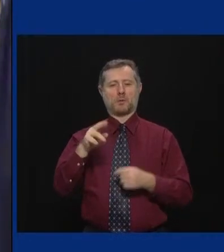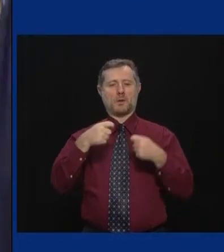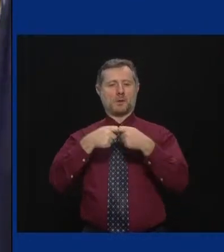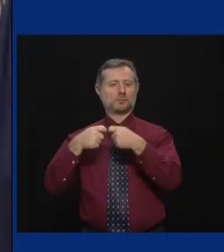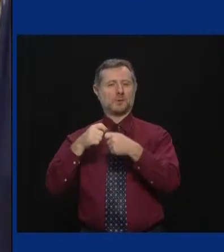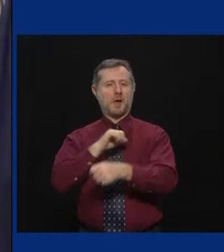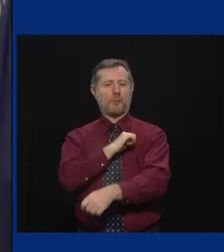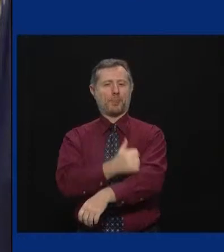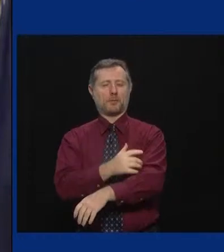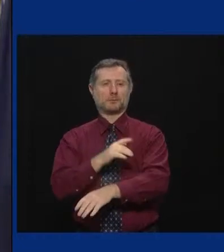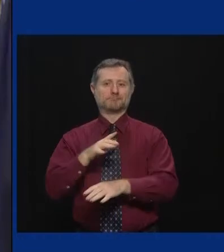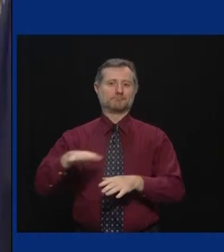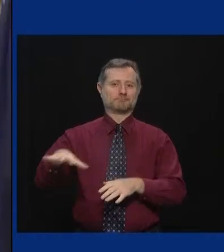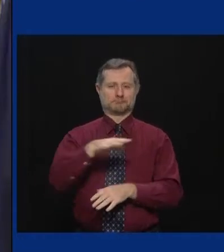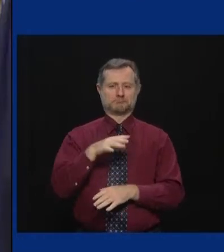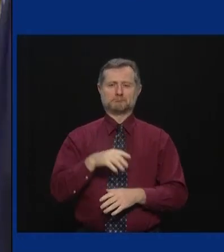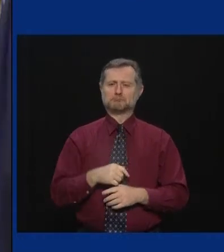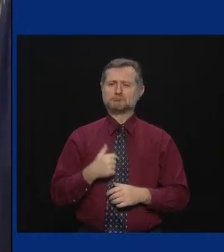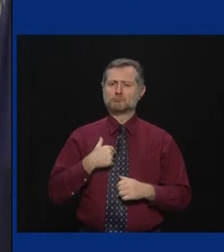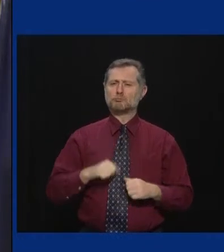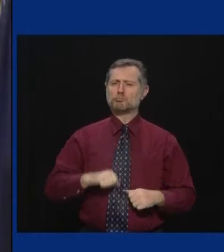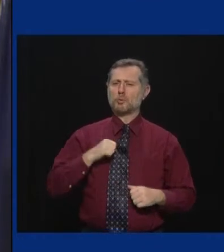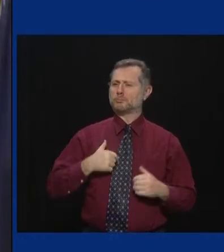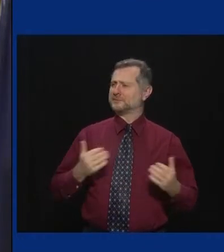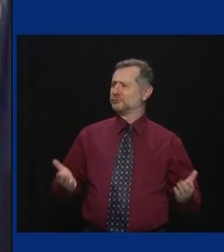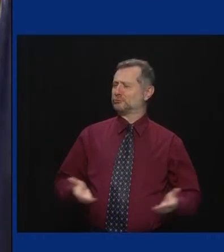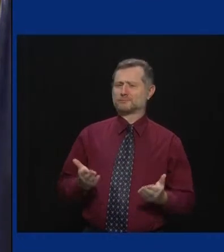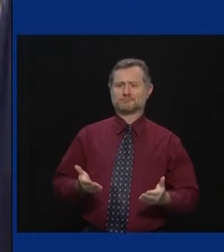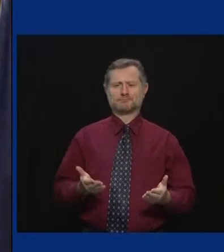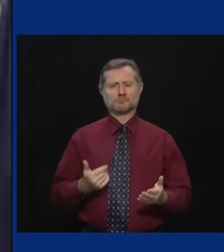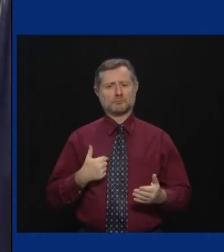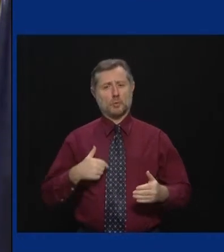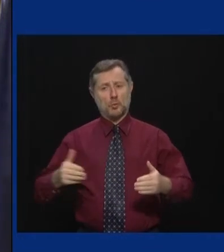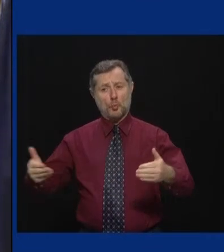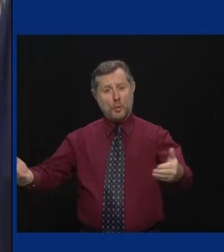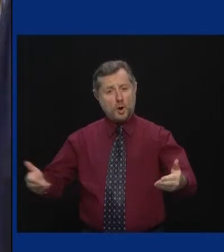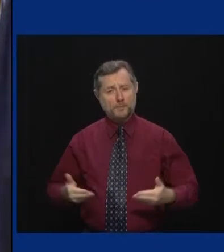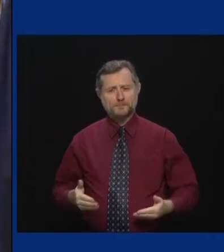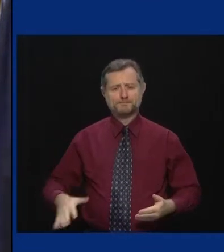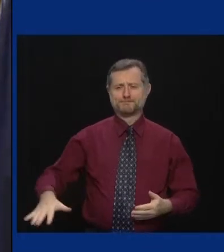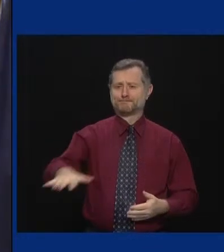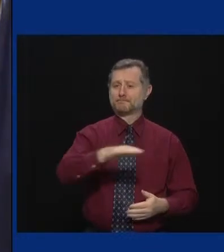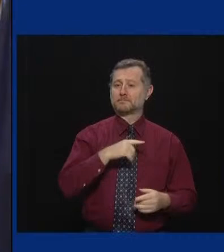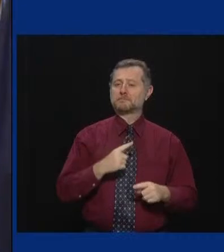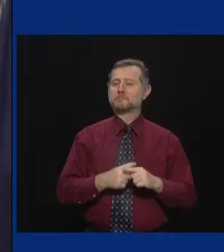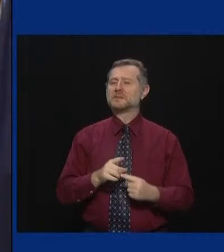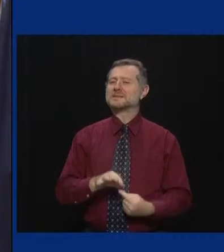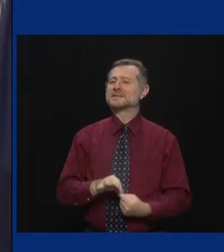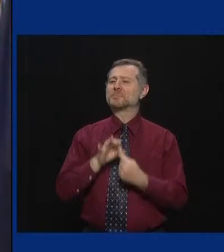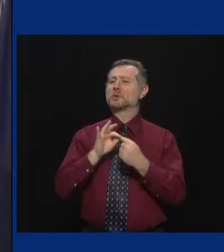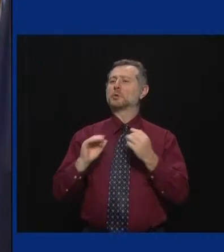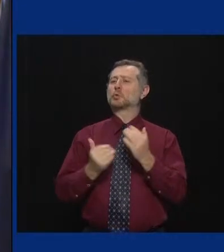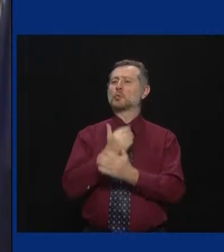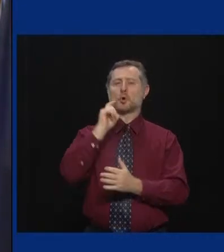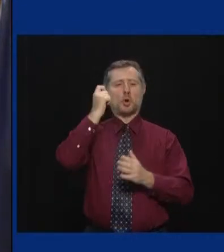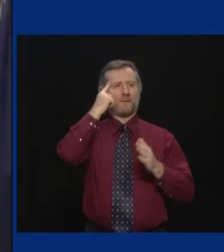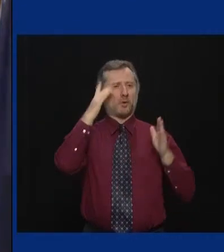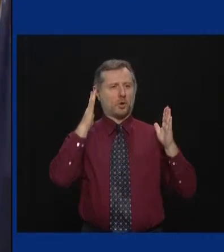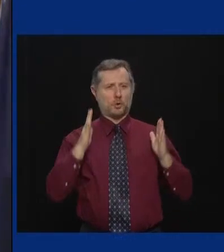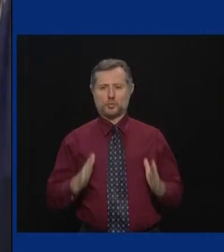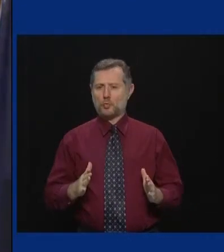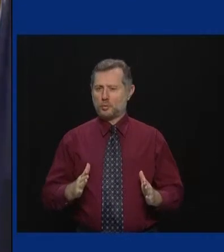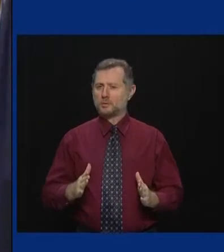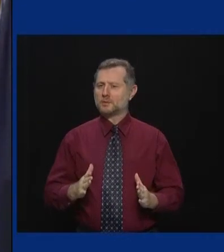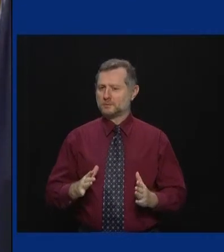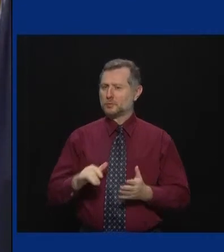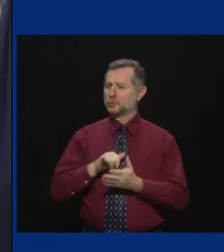to not only welcome all of you, but most notably our new governor, Kathy Hochul, to our magnificent